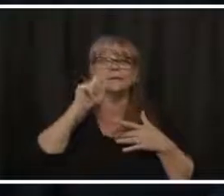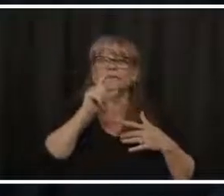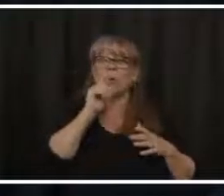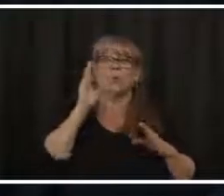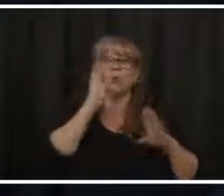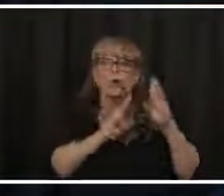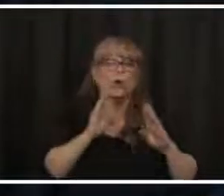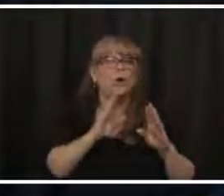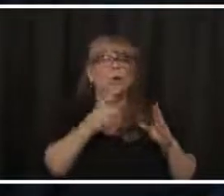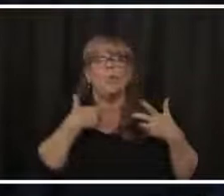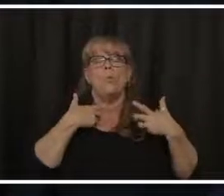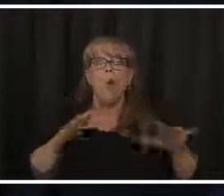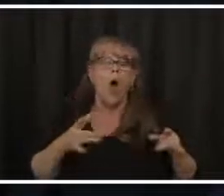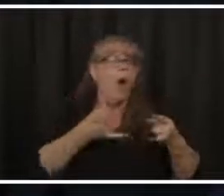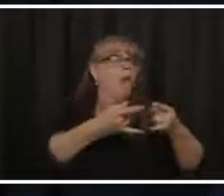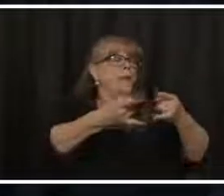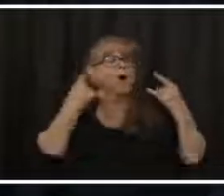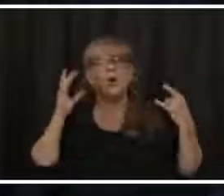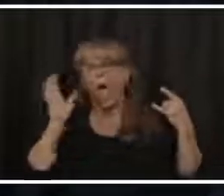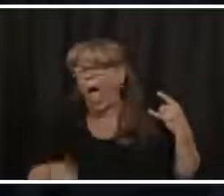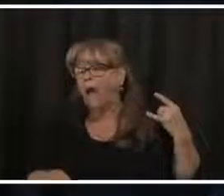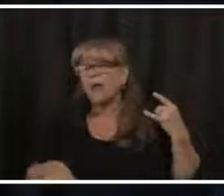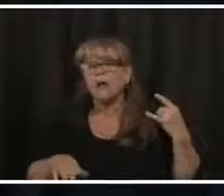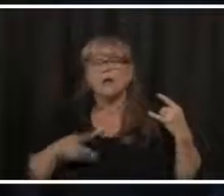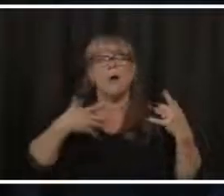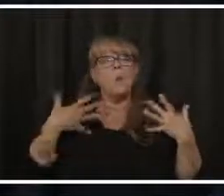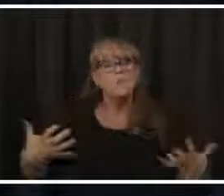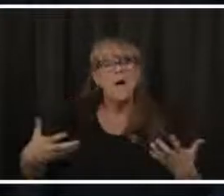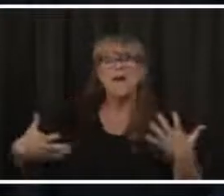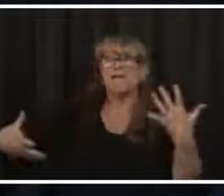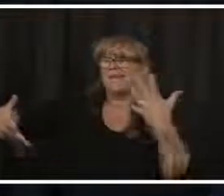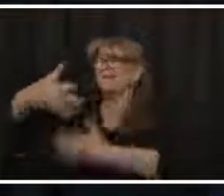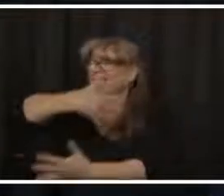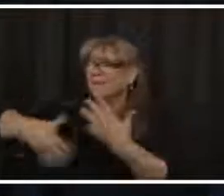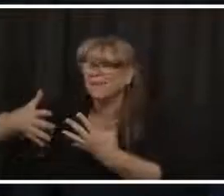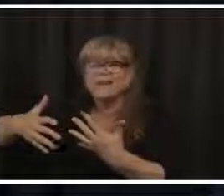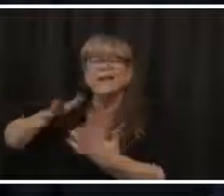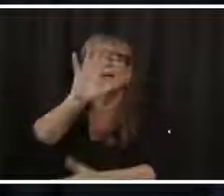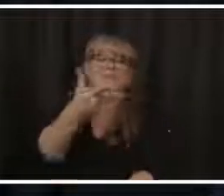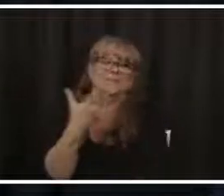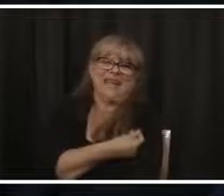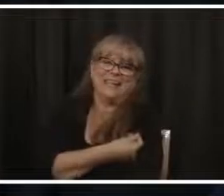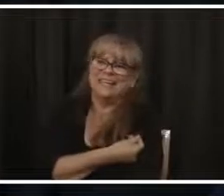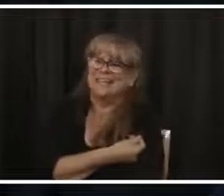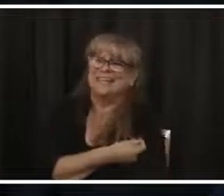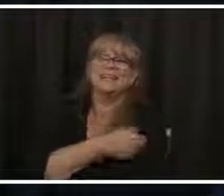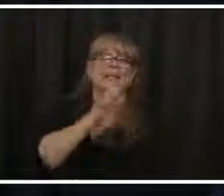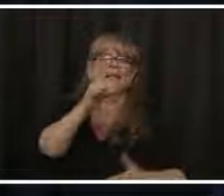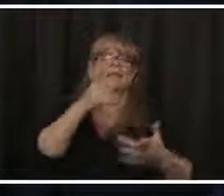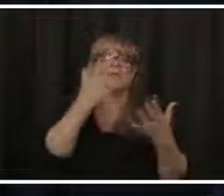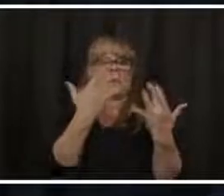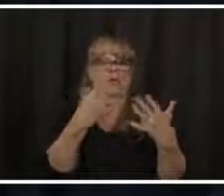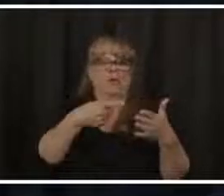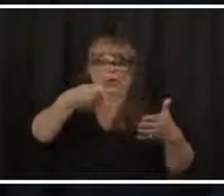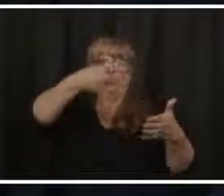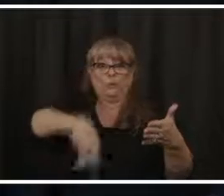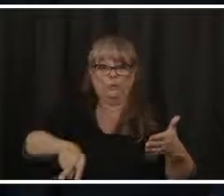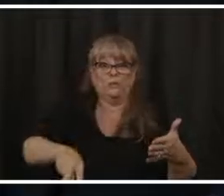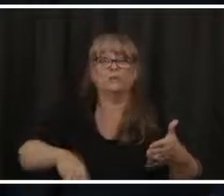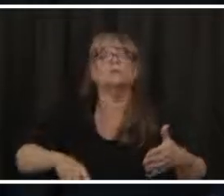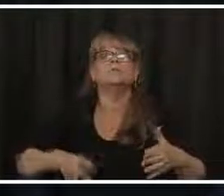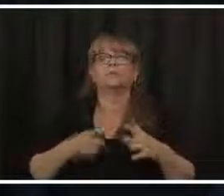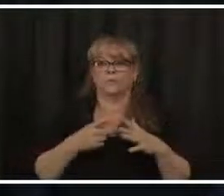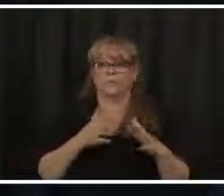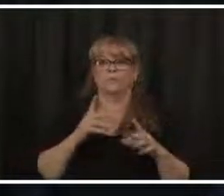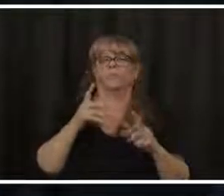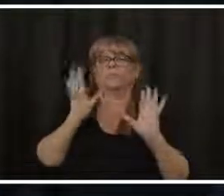and avoiding social gatherings once you are fully vaccinated. 2 weeks after the second dose of Pfizer or Moderna, 2 weeks after the first and only